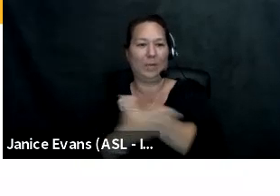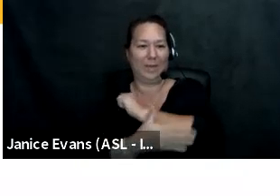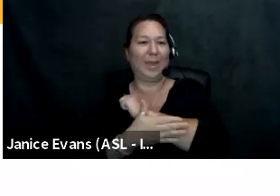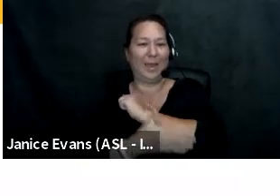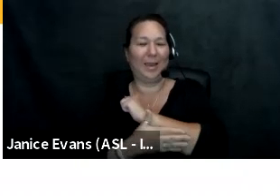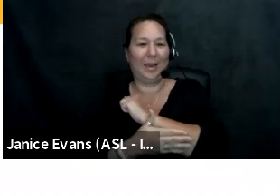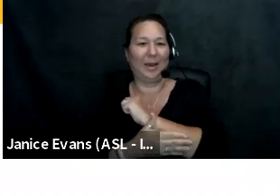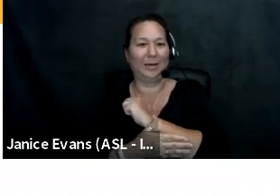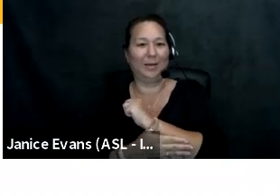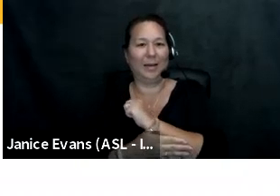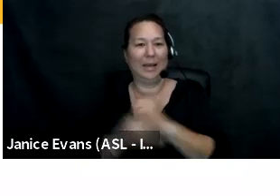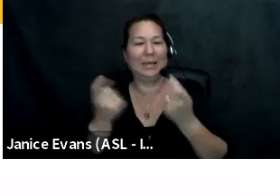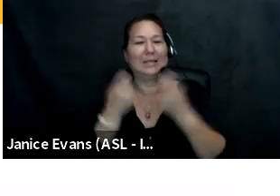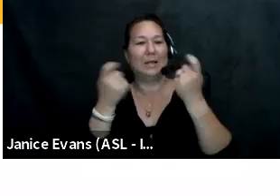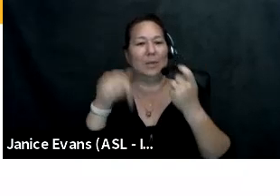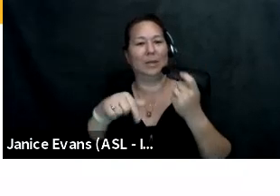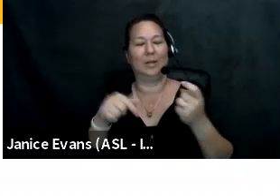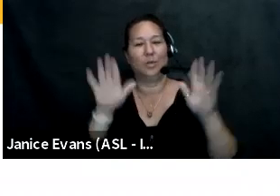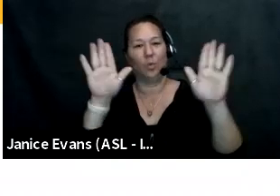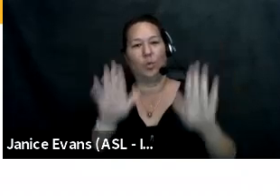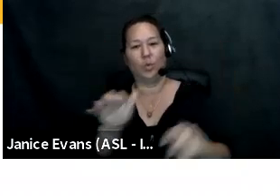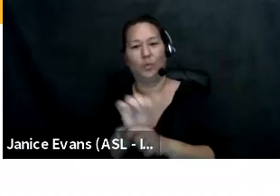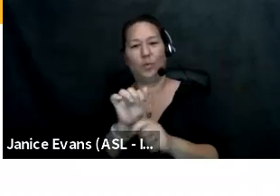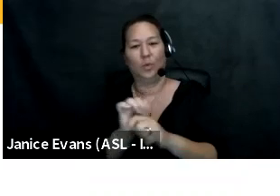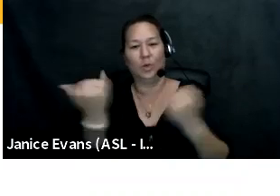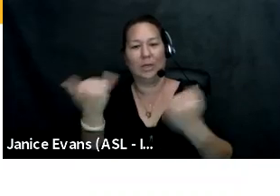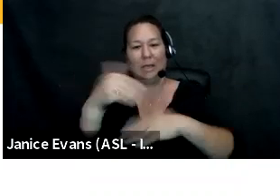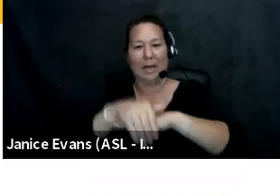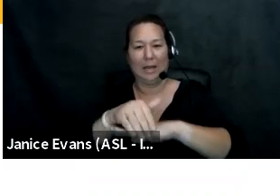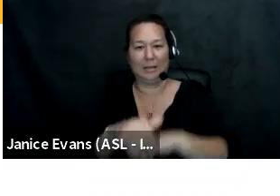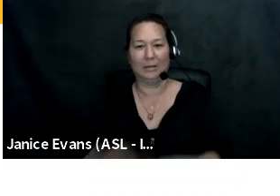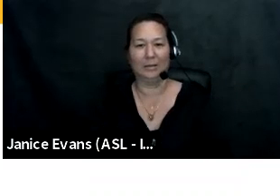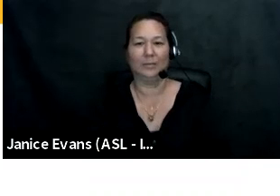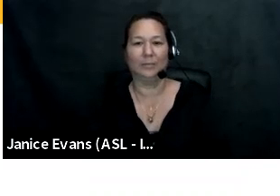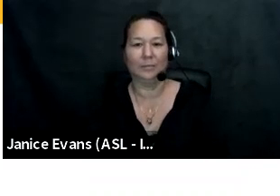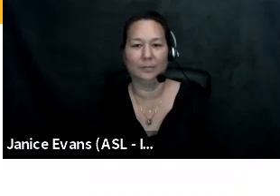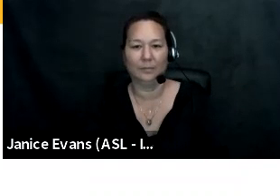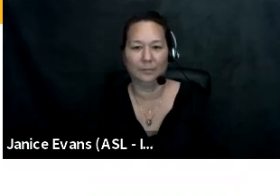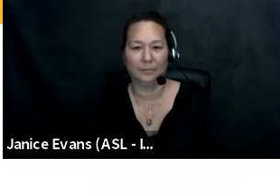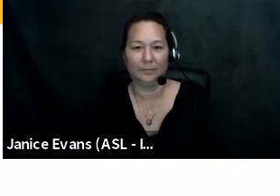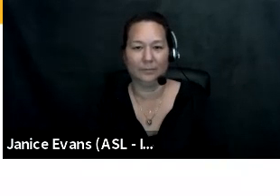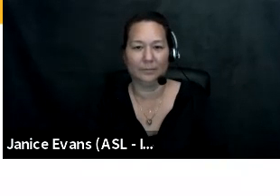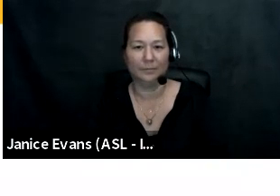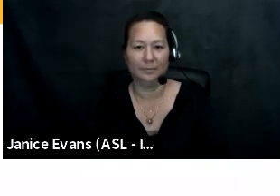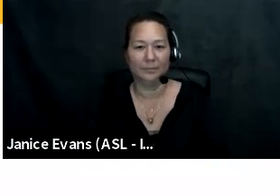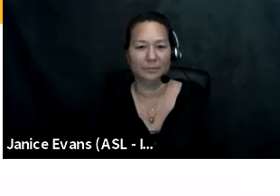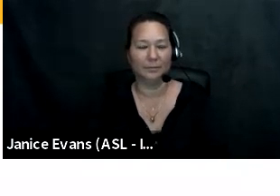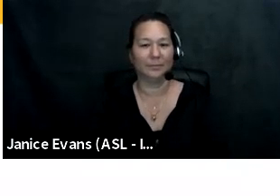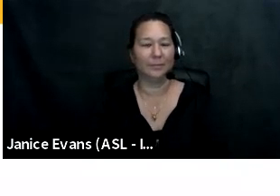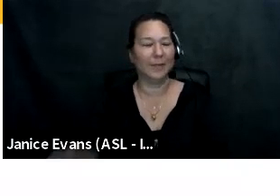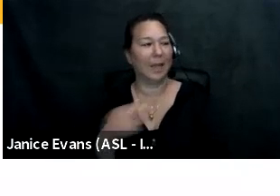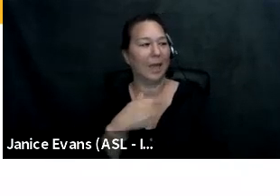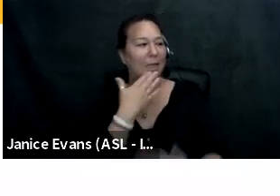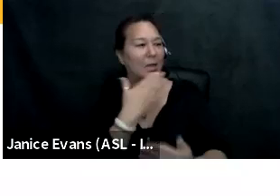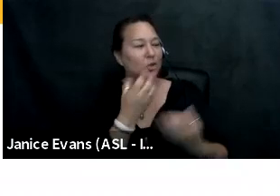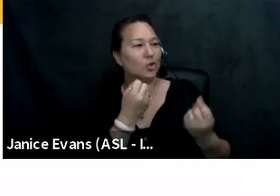tonight. Thank you. Thank you so much, Lisa. Appreciate